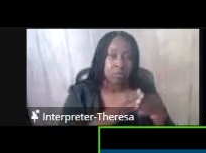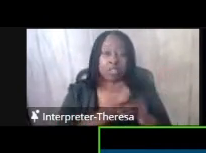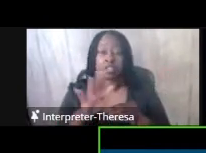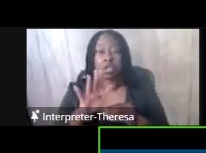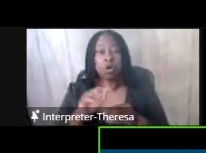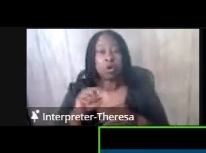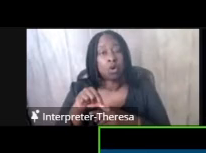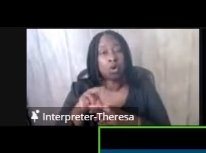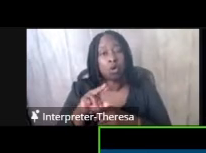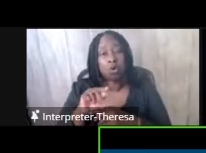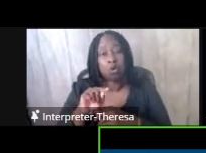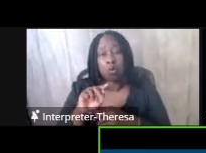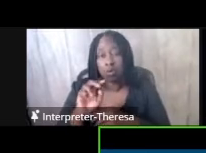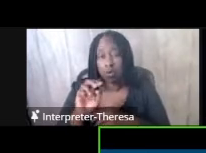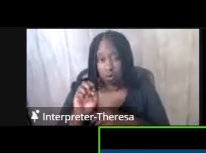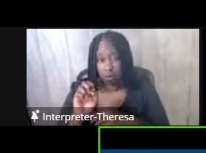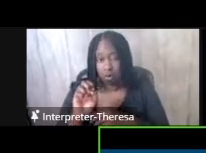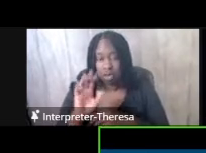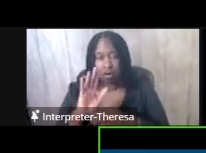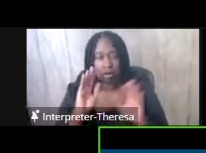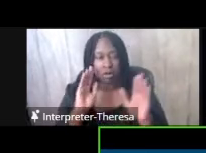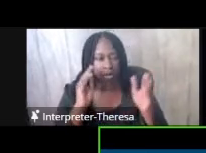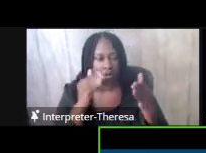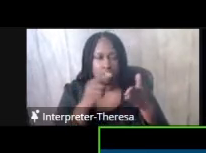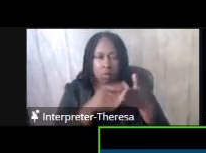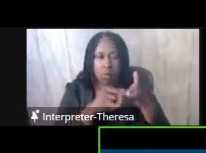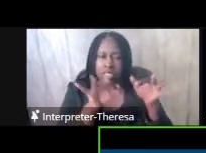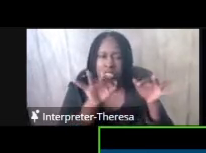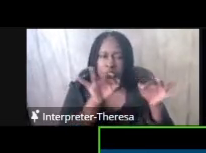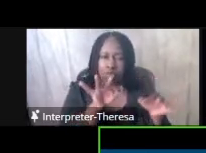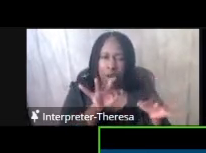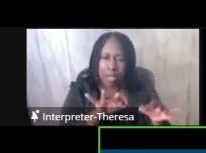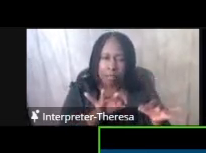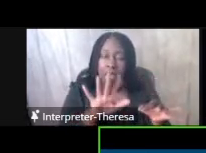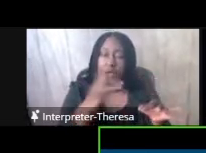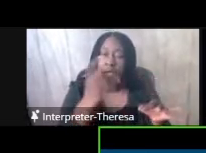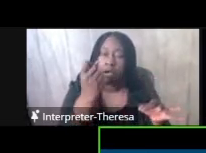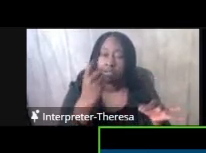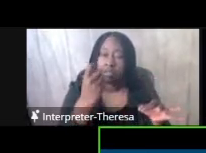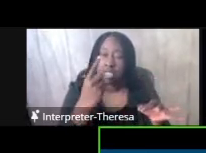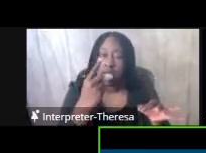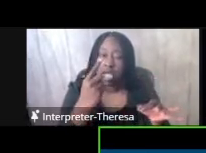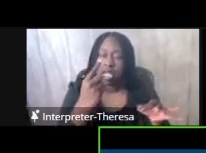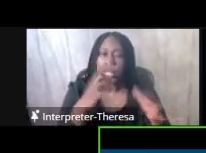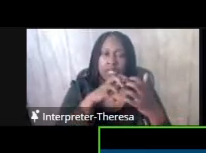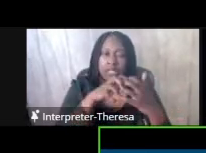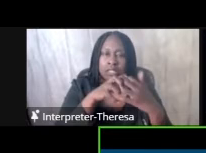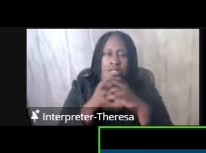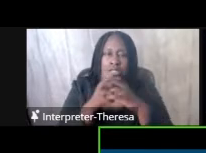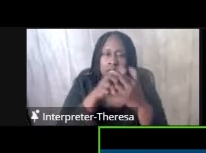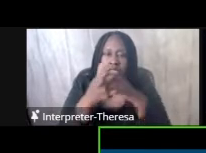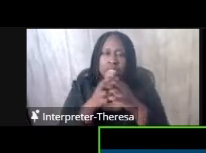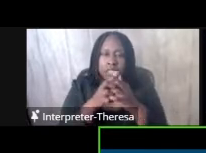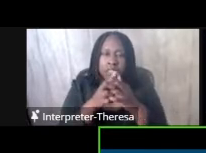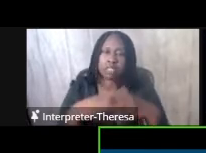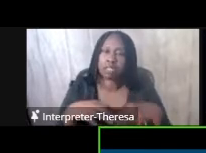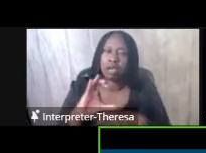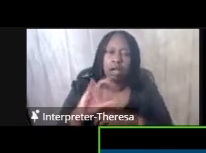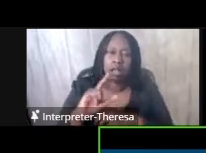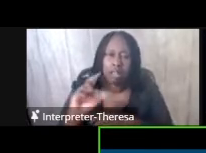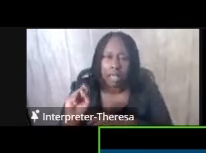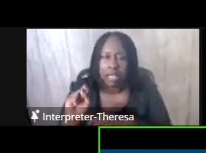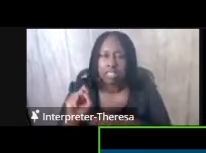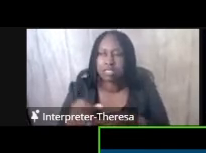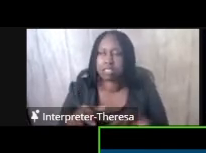possible. Remembering that there are all these different layers of identity, race and class and geography and language and gender, differing ability